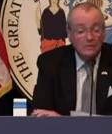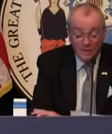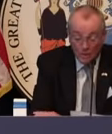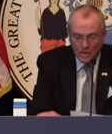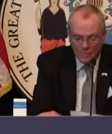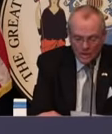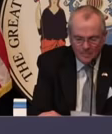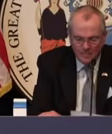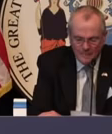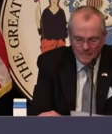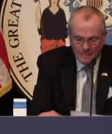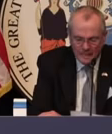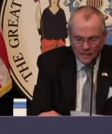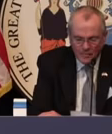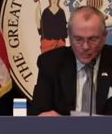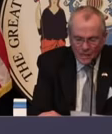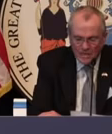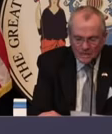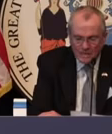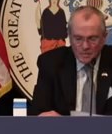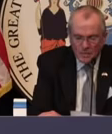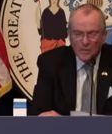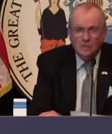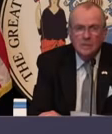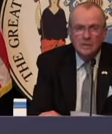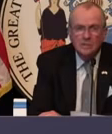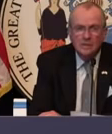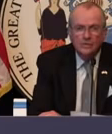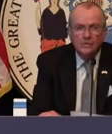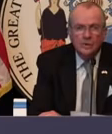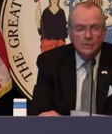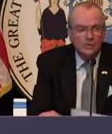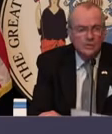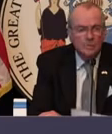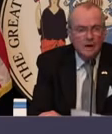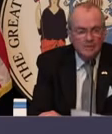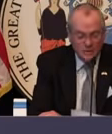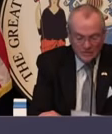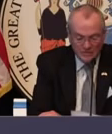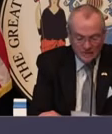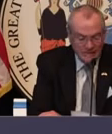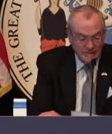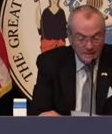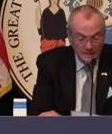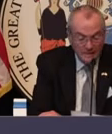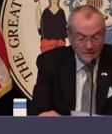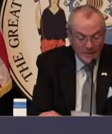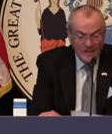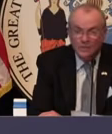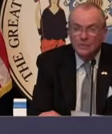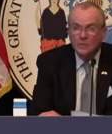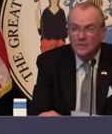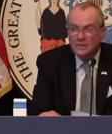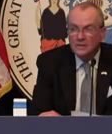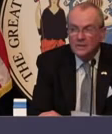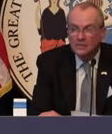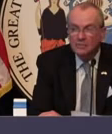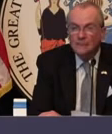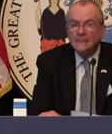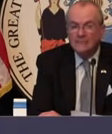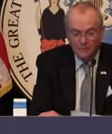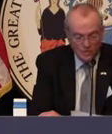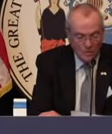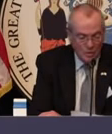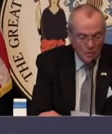all accounts and a great mom. I also reached out to Mauro Ragusio, who is the mayor and a good friend, and that is a community that